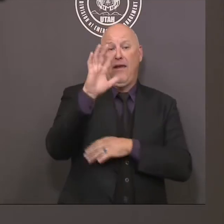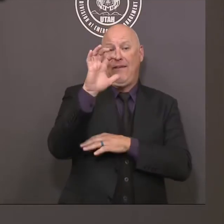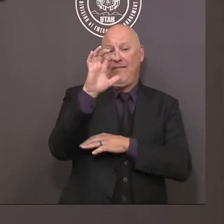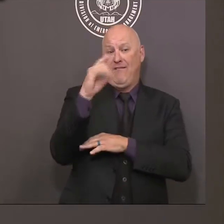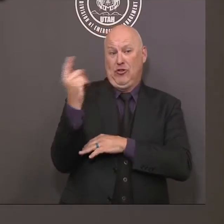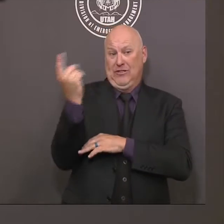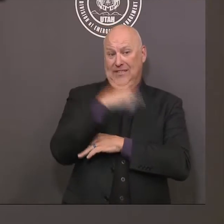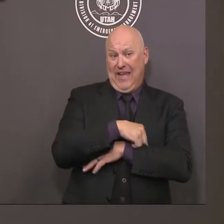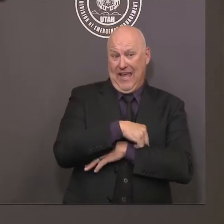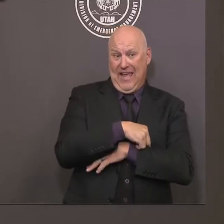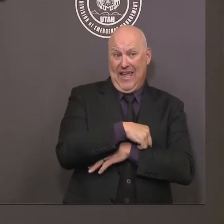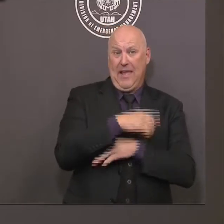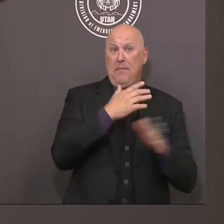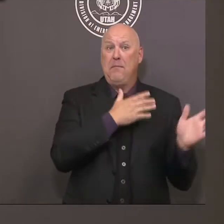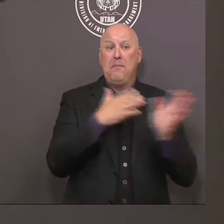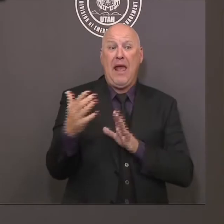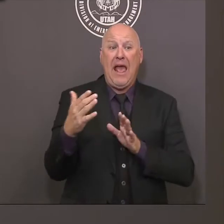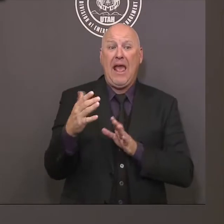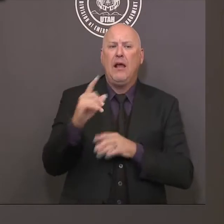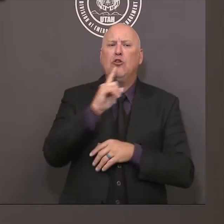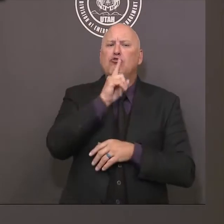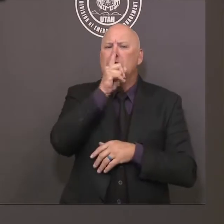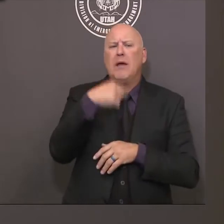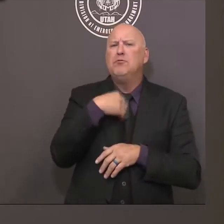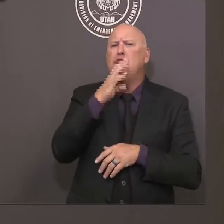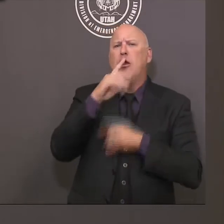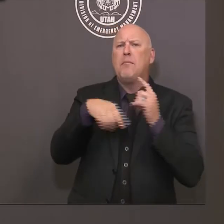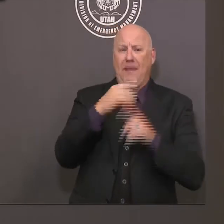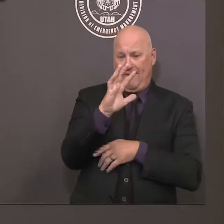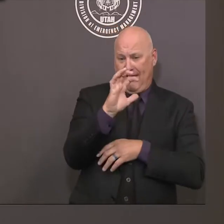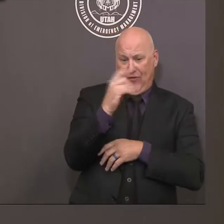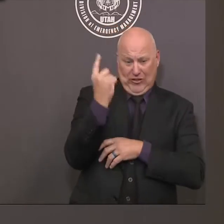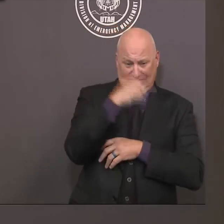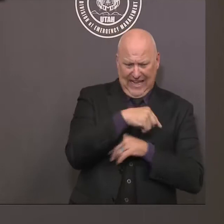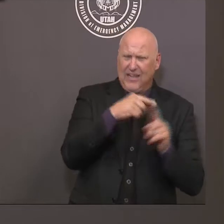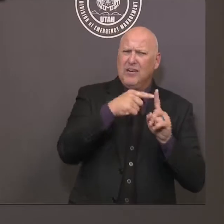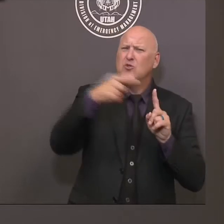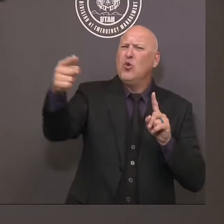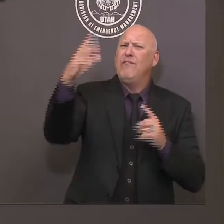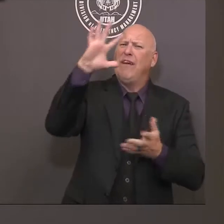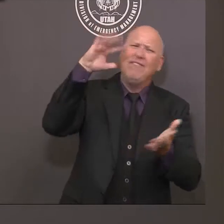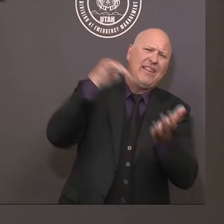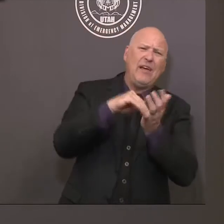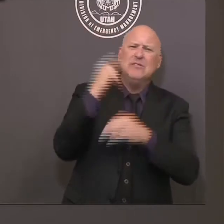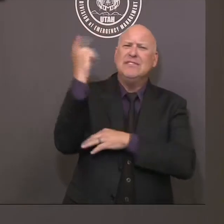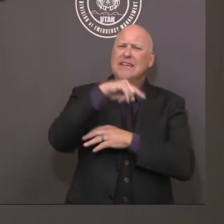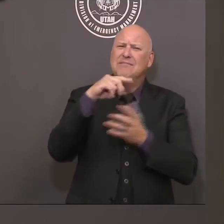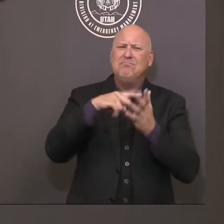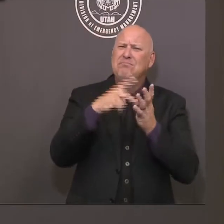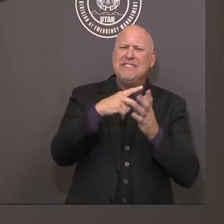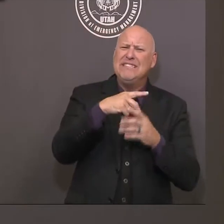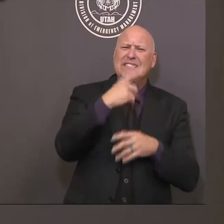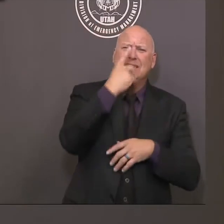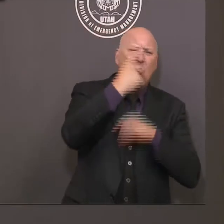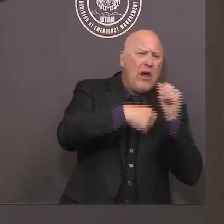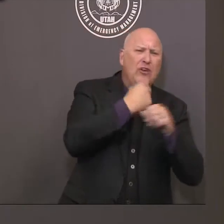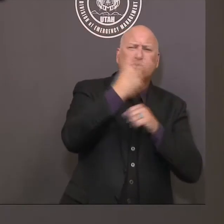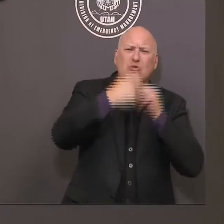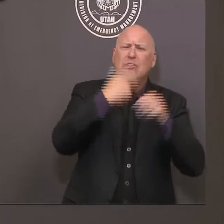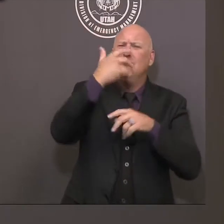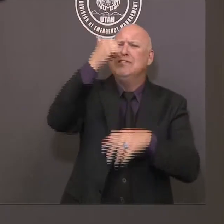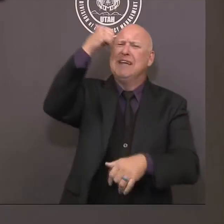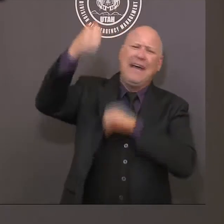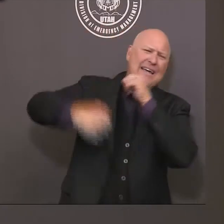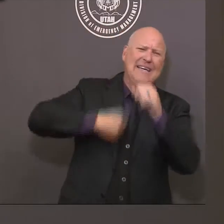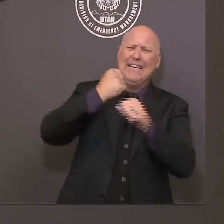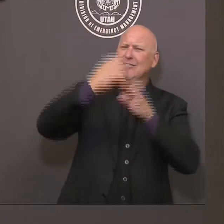of where the world economy is headed, but it does require further discussion with state and other important thought leaders. We need to focus on